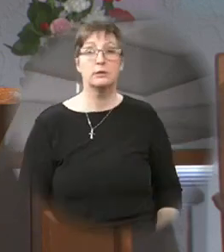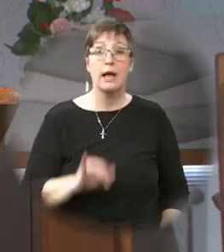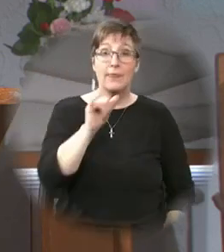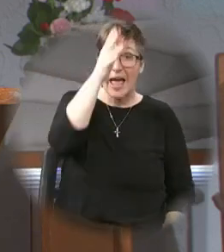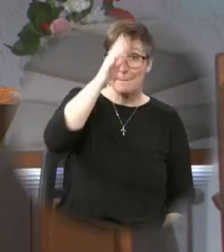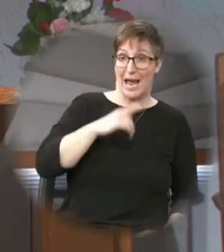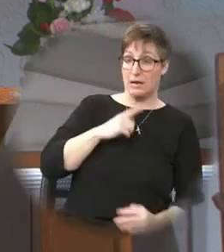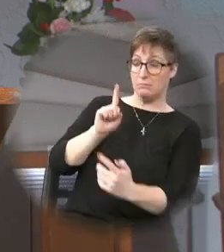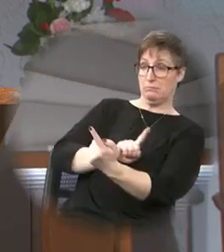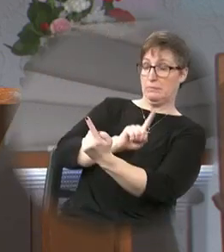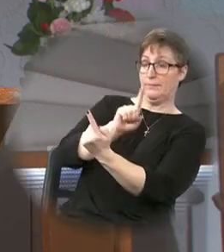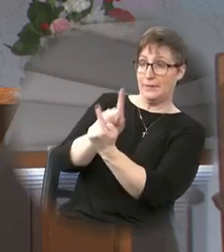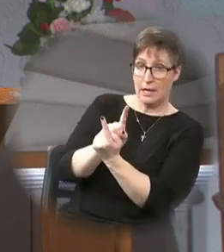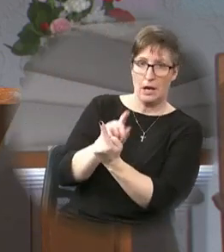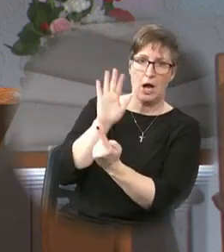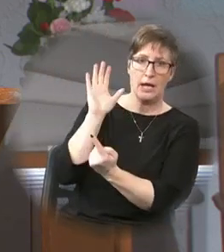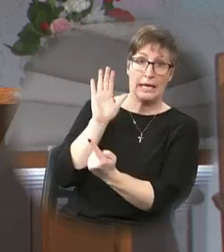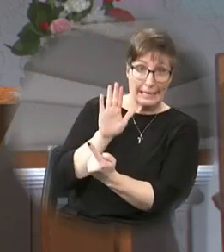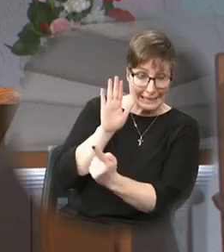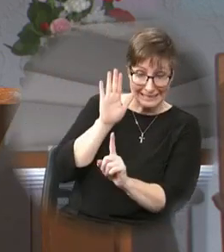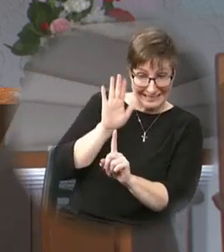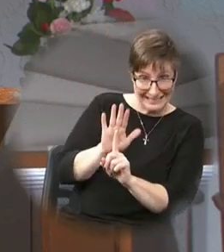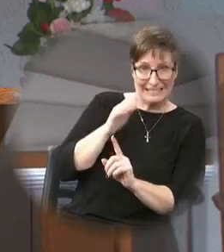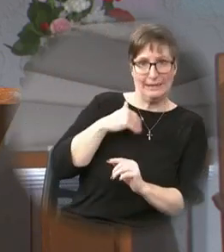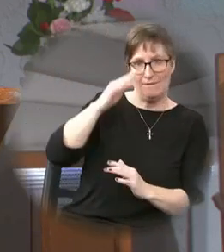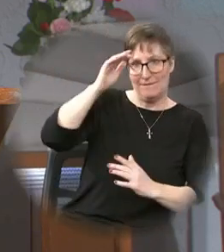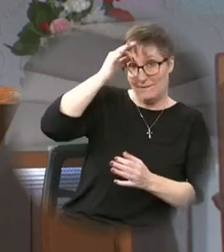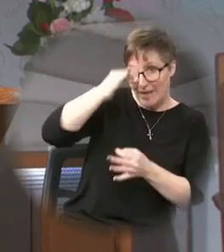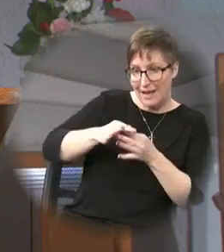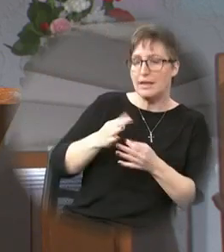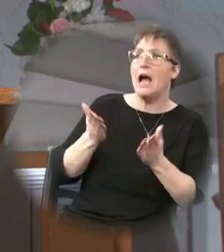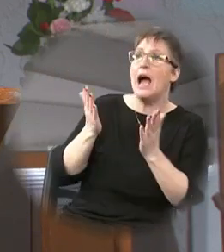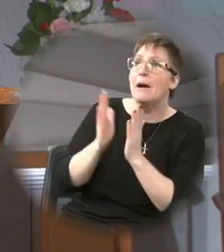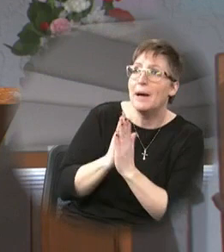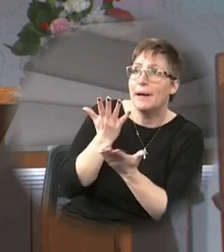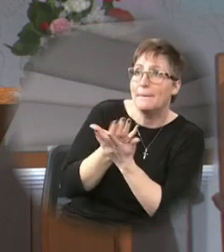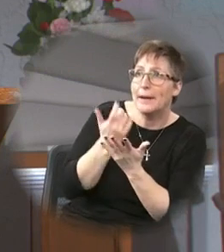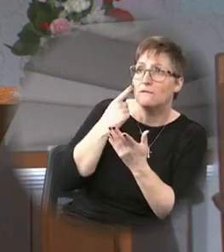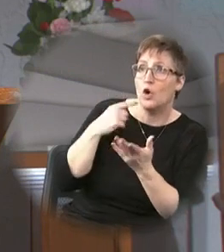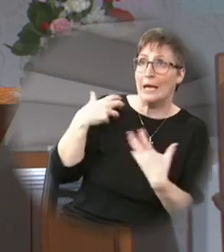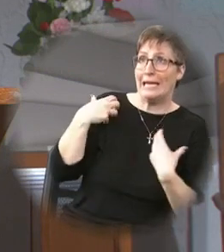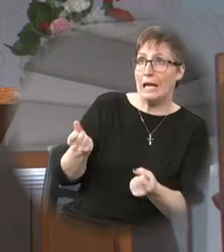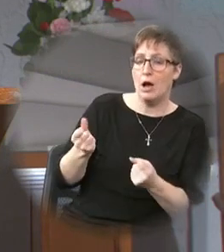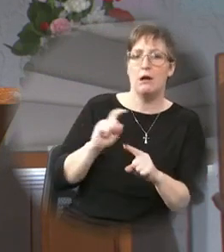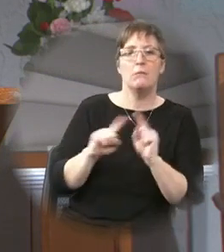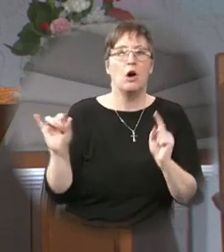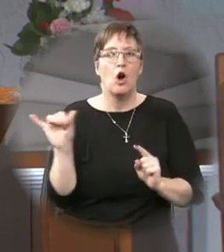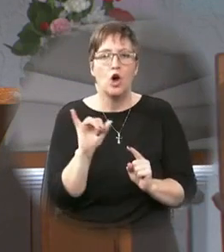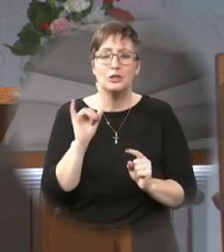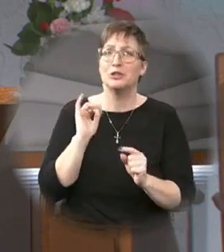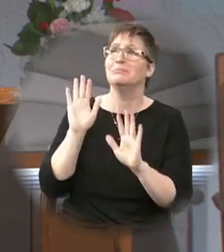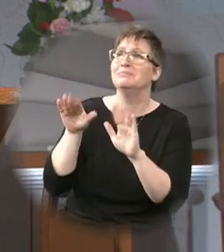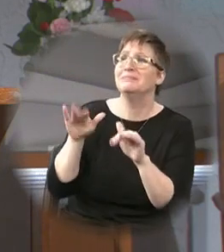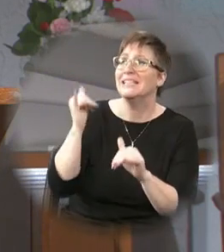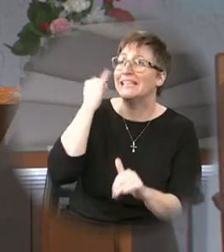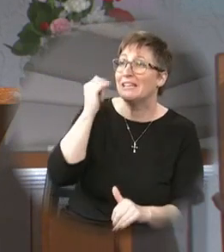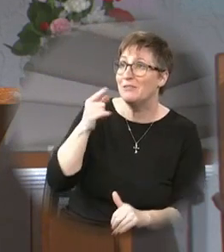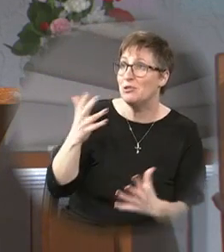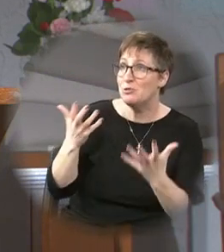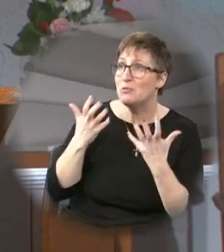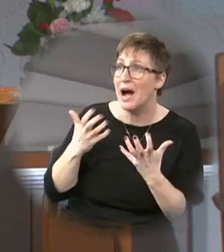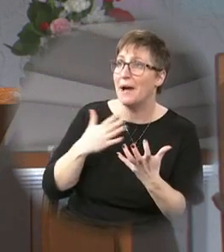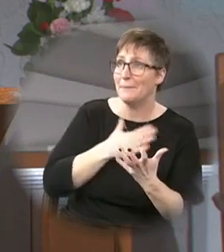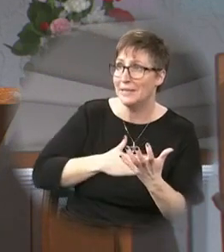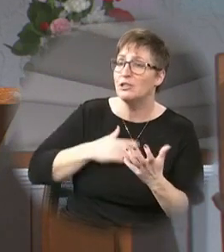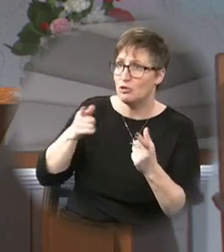profound act of faith in not only asking to be healed, but by also saying, "If you will,